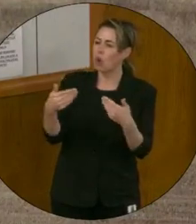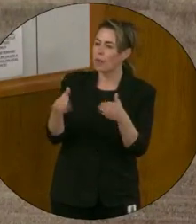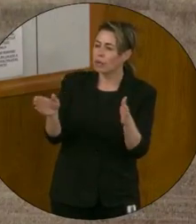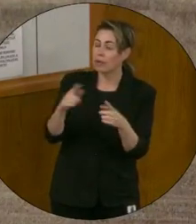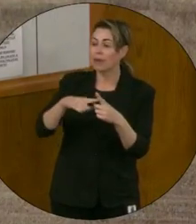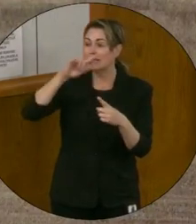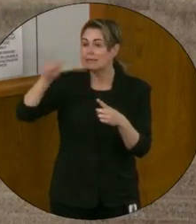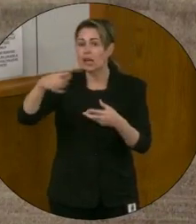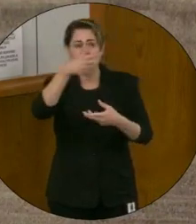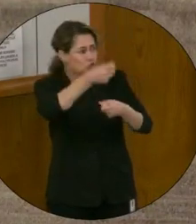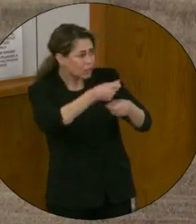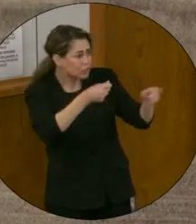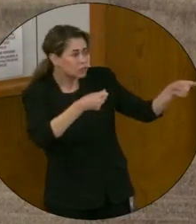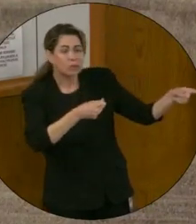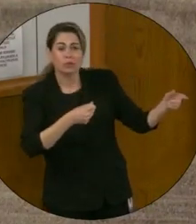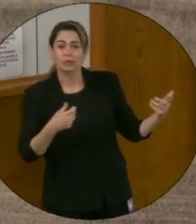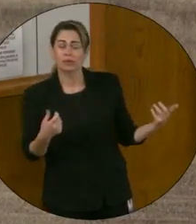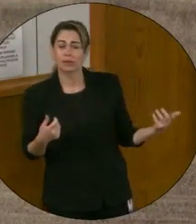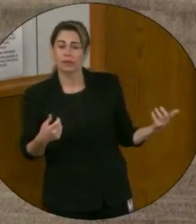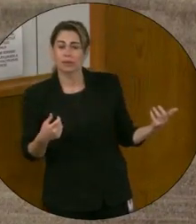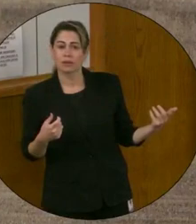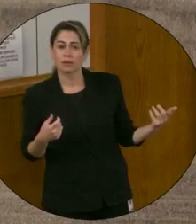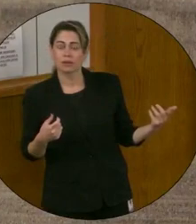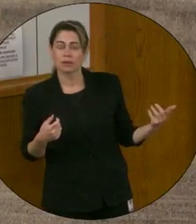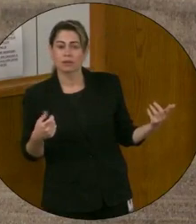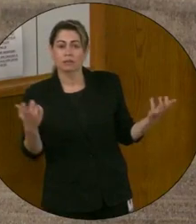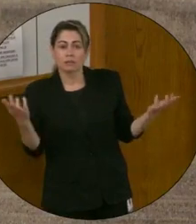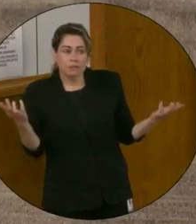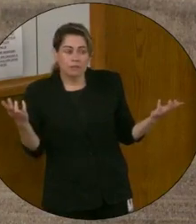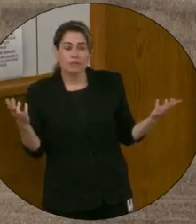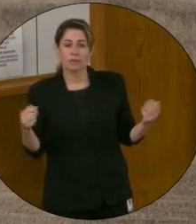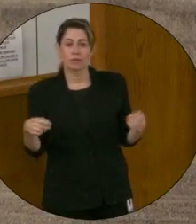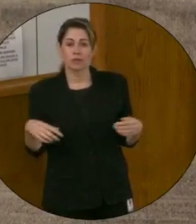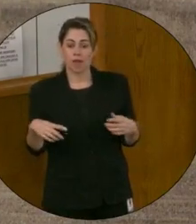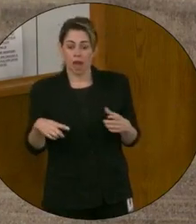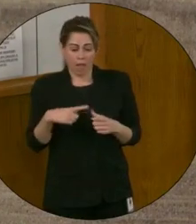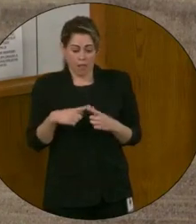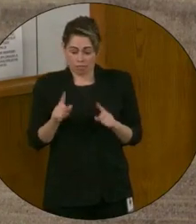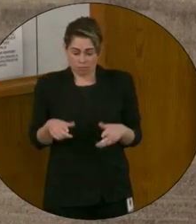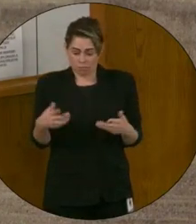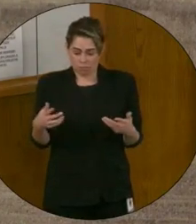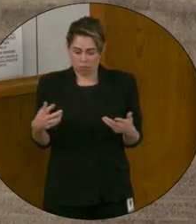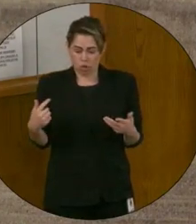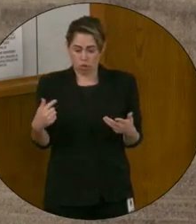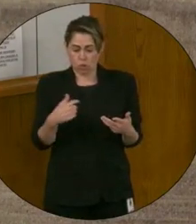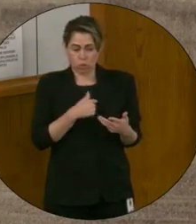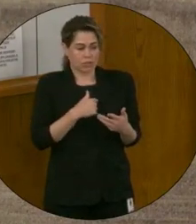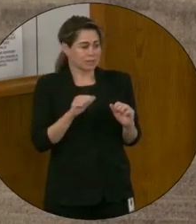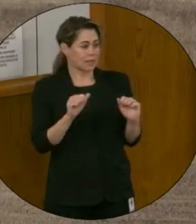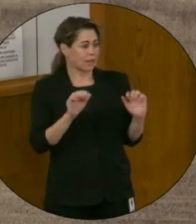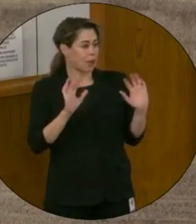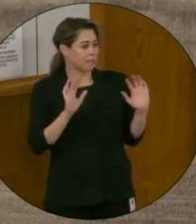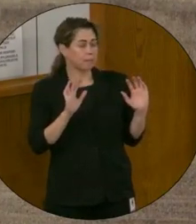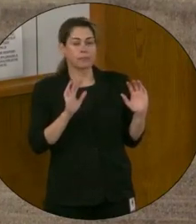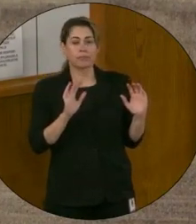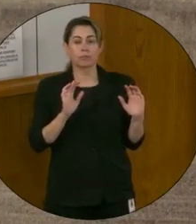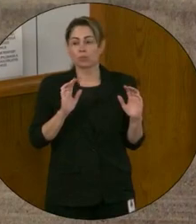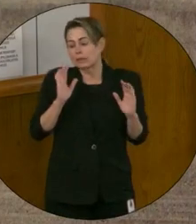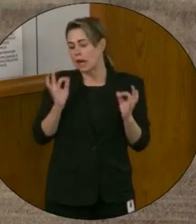word, and then we just gave up. We gave them map